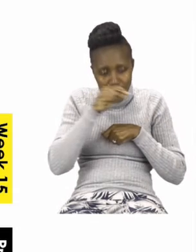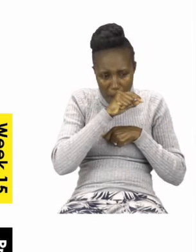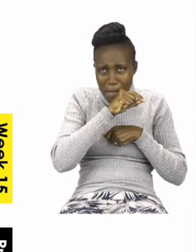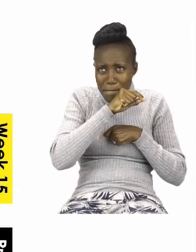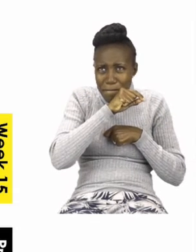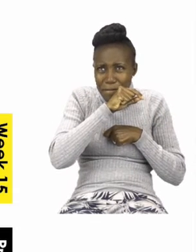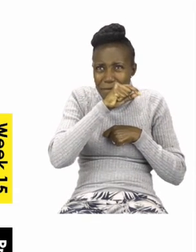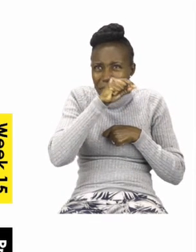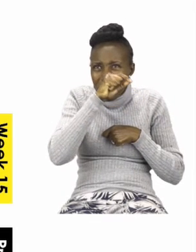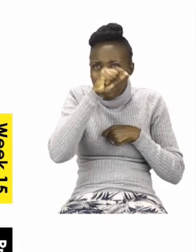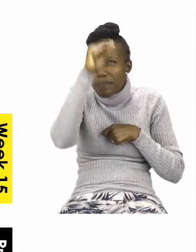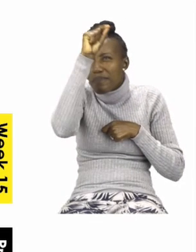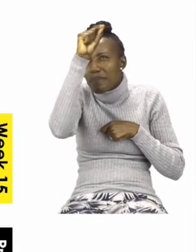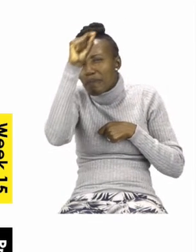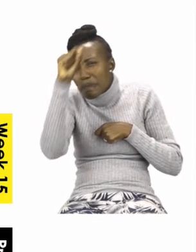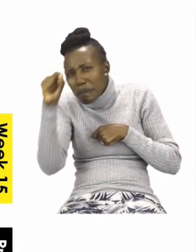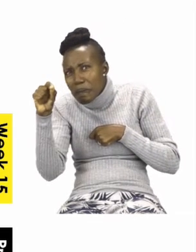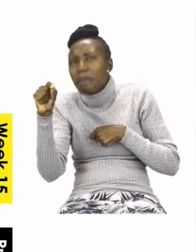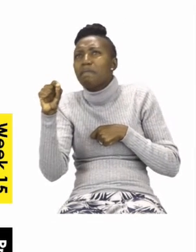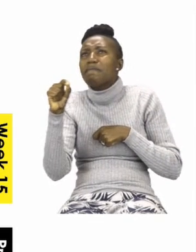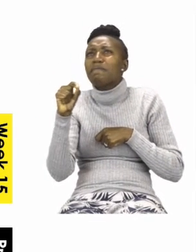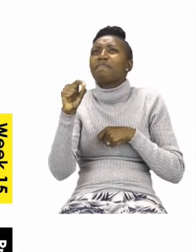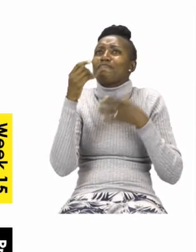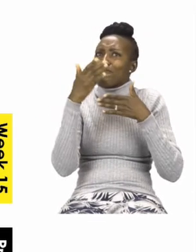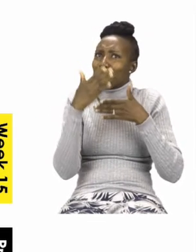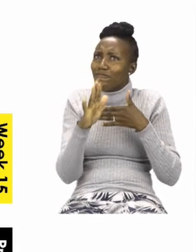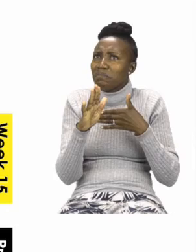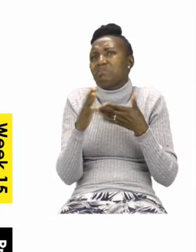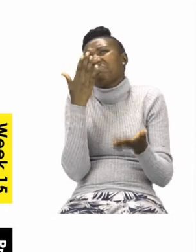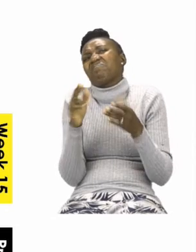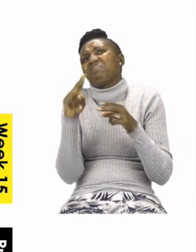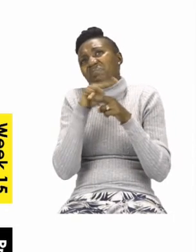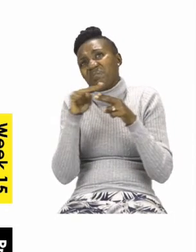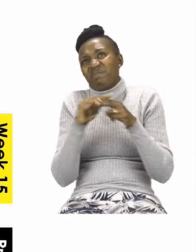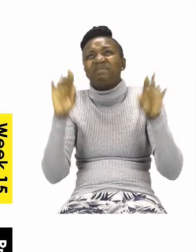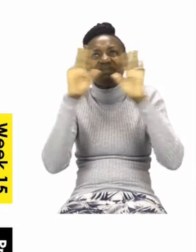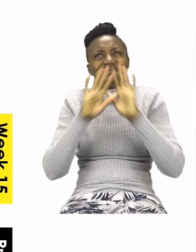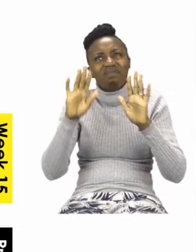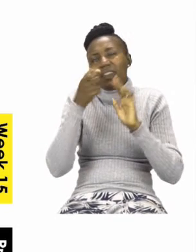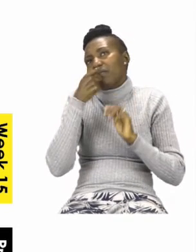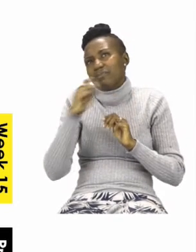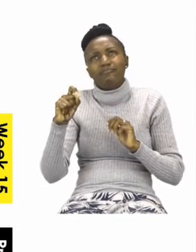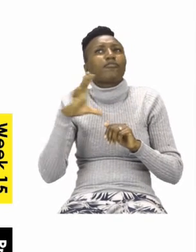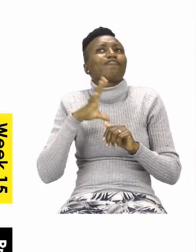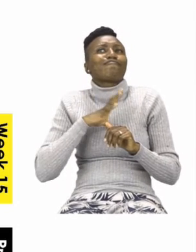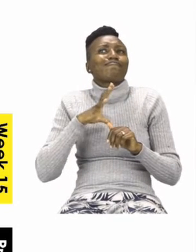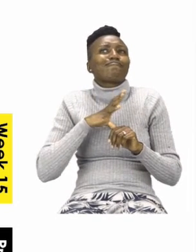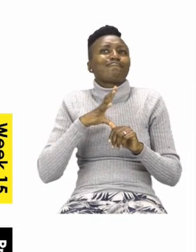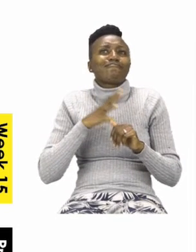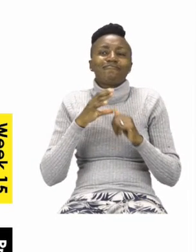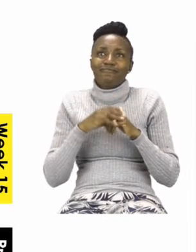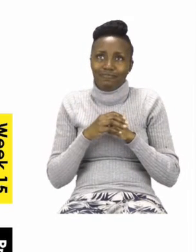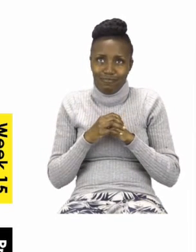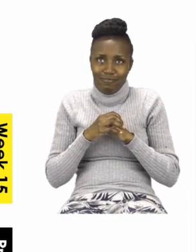lines can become clear. You can use your color or you can use your pencil. I've already